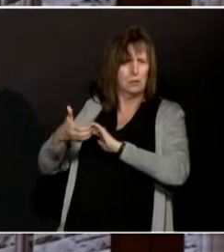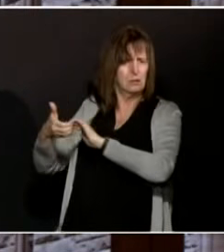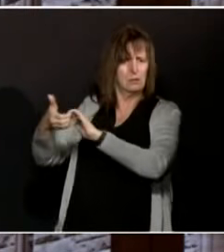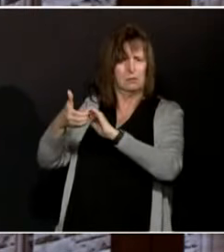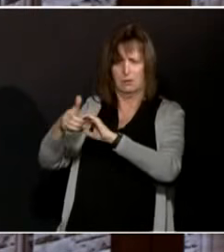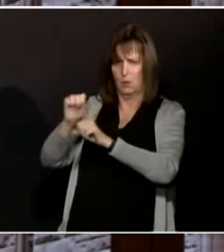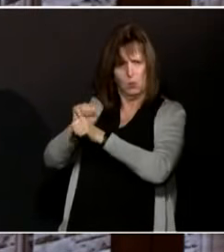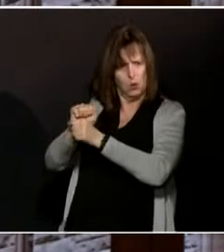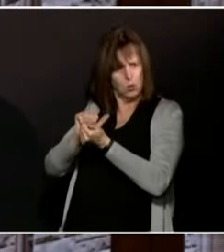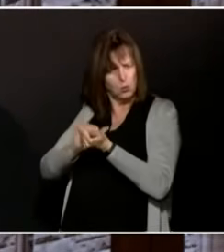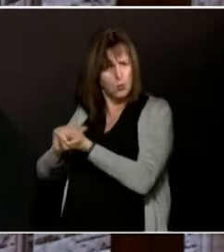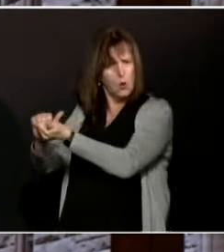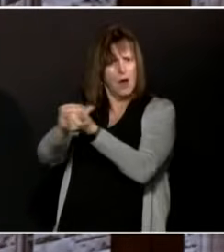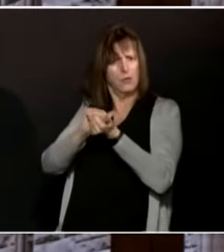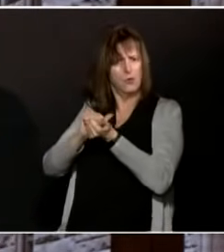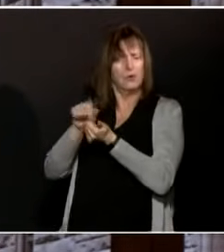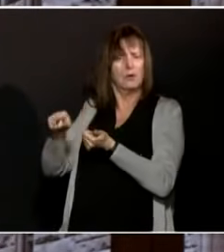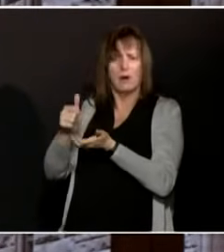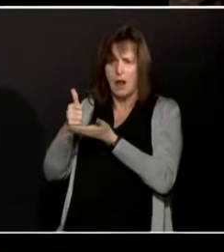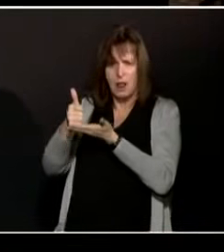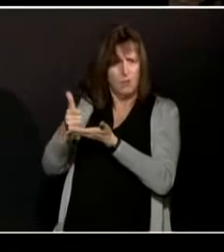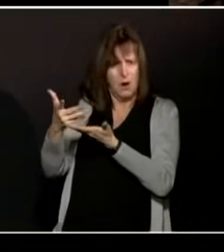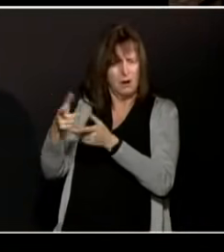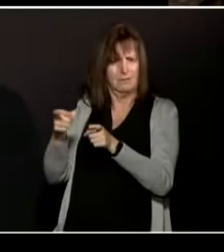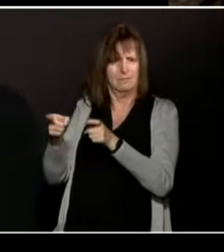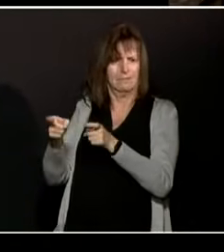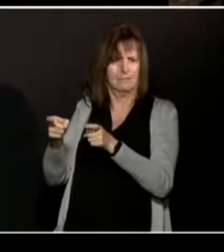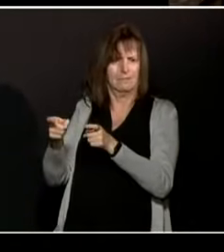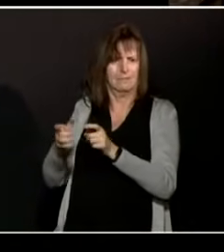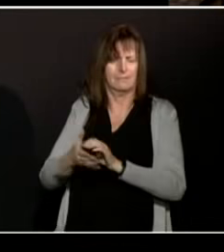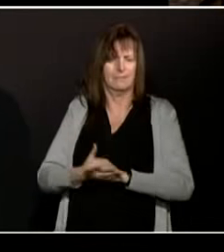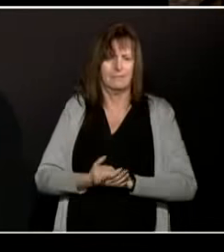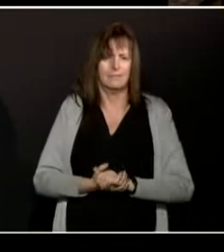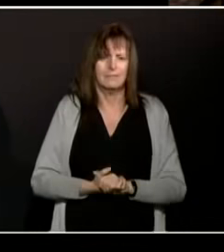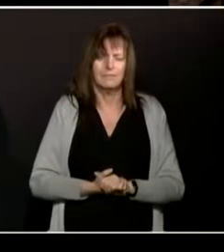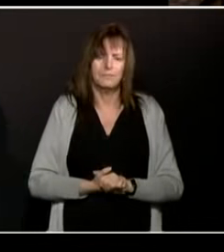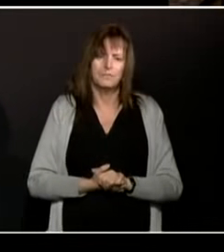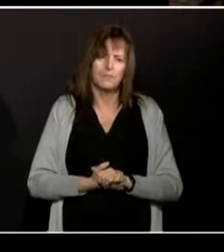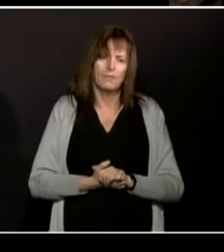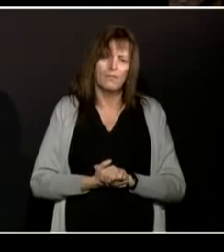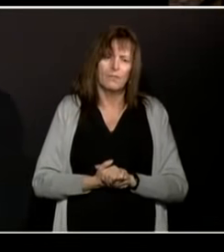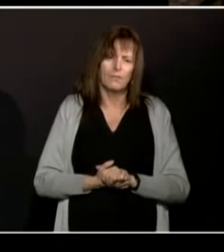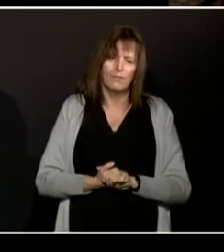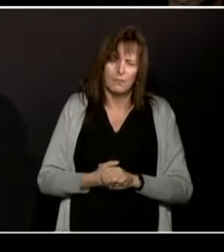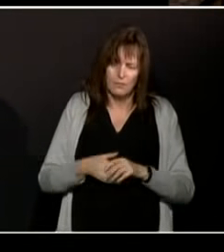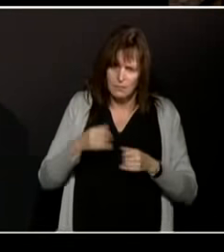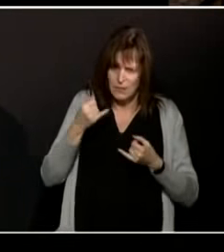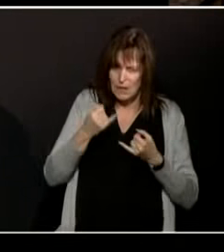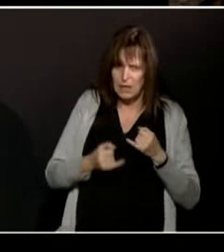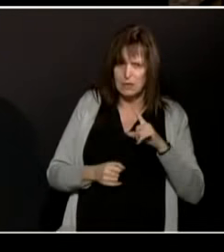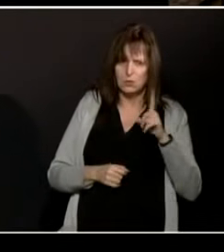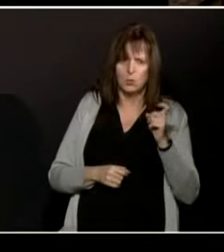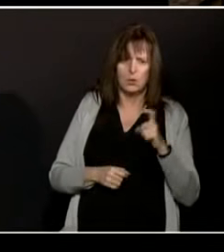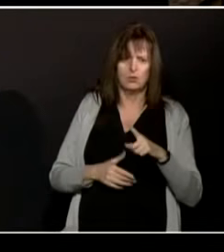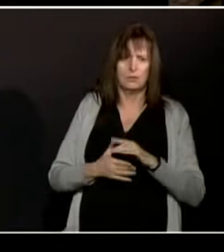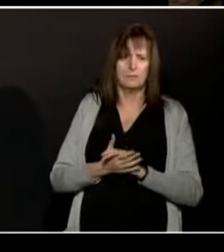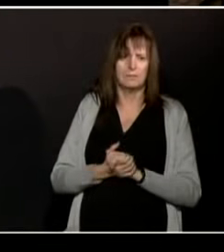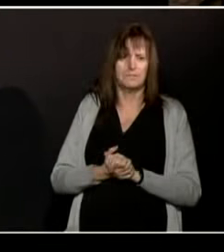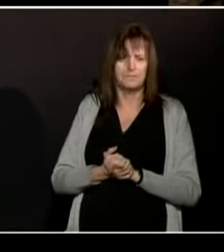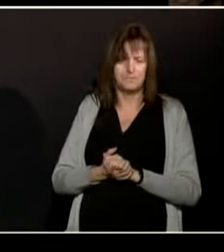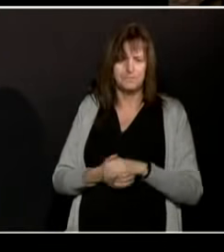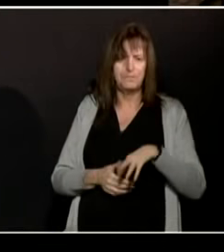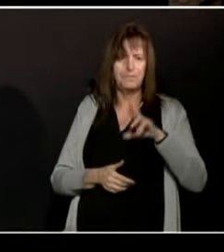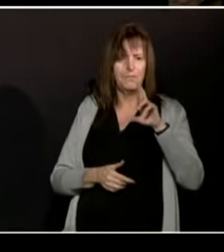down and hopefully to keep it down. Last question. Randall Denley, National Post.